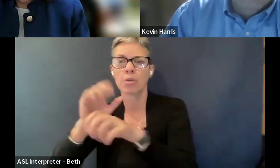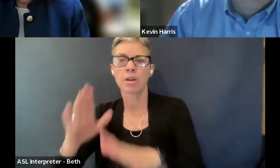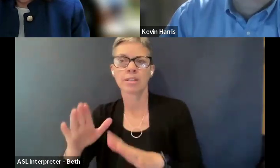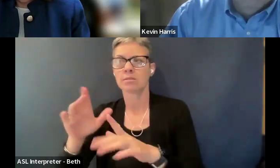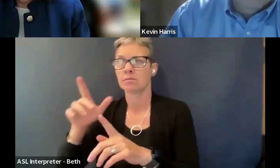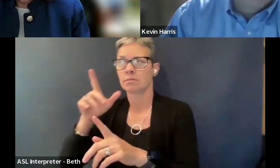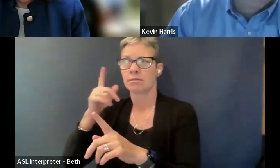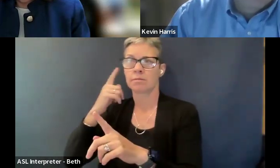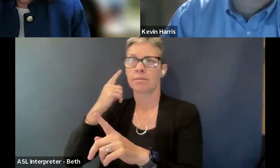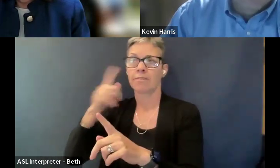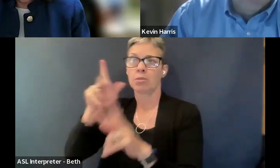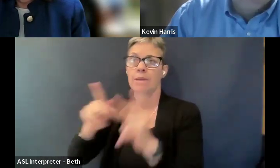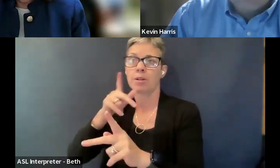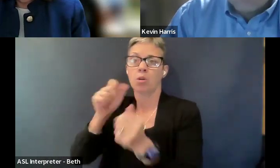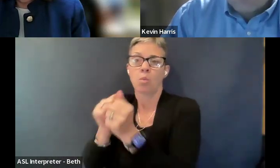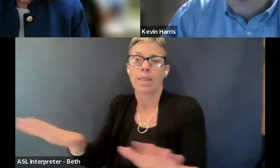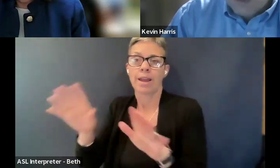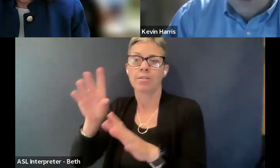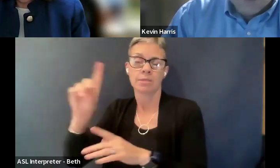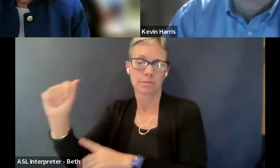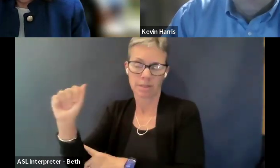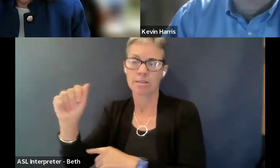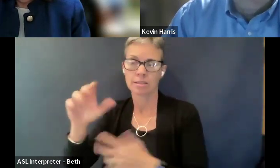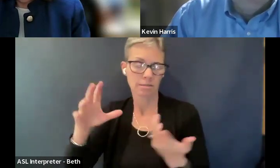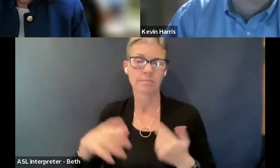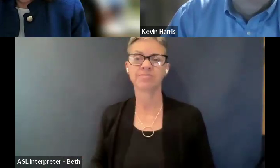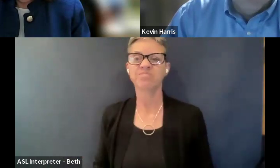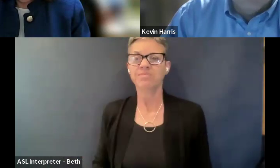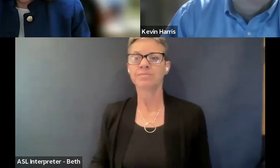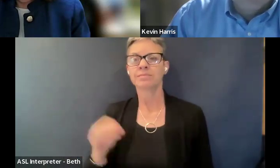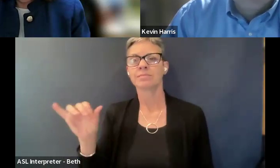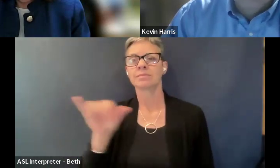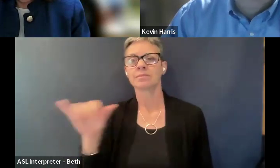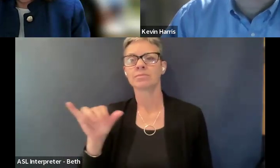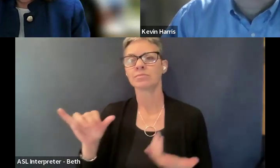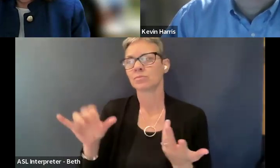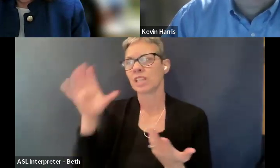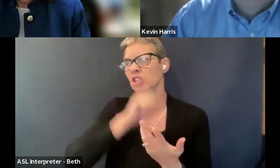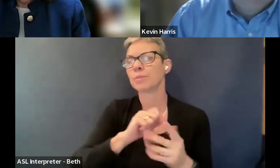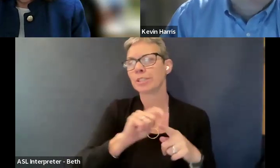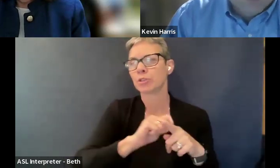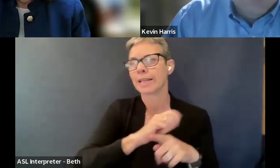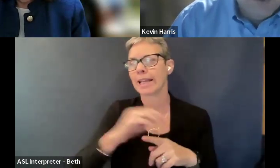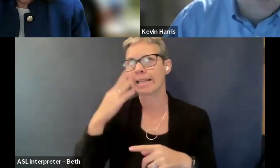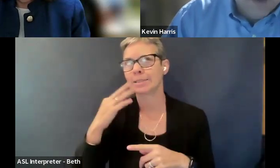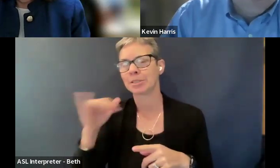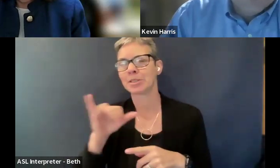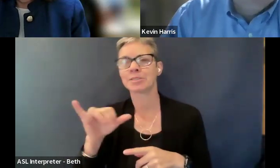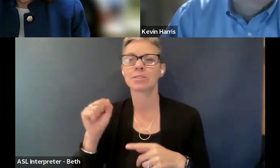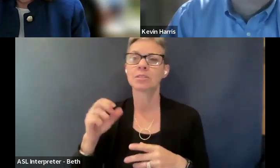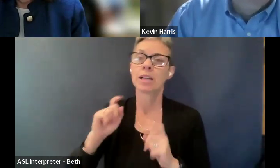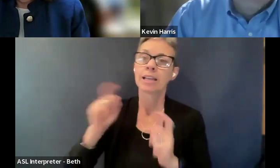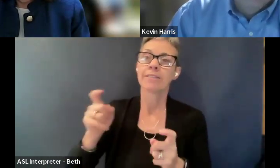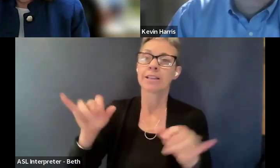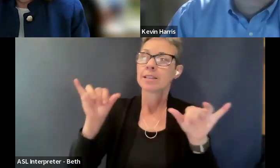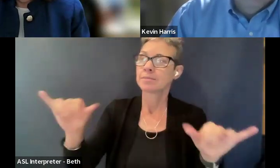disabilities, performing those similar duties. Also with similar training and experience. Receiving the same level of benefits,